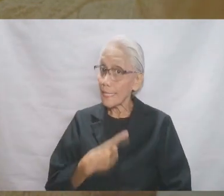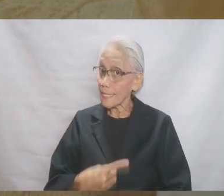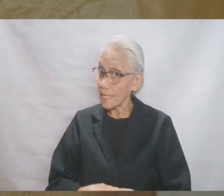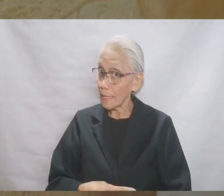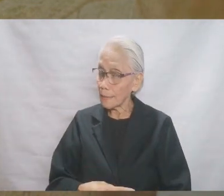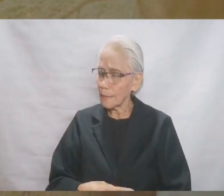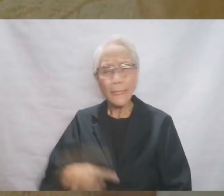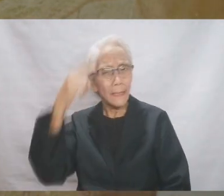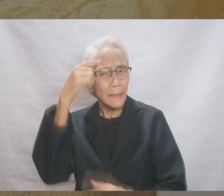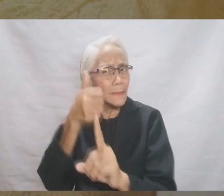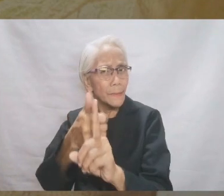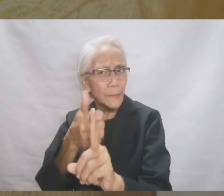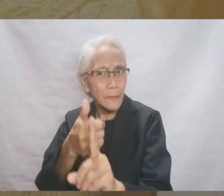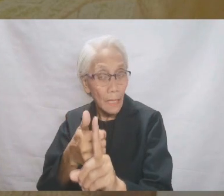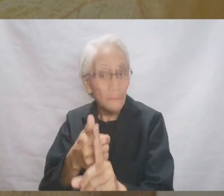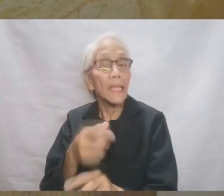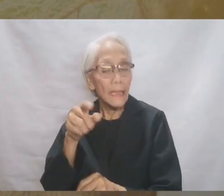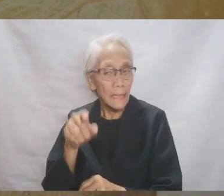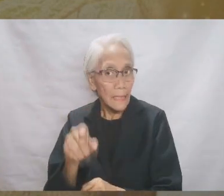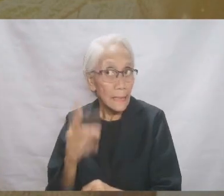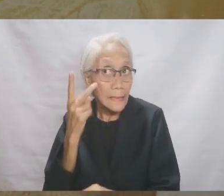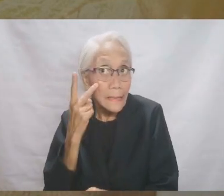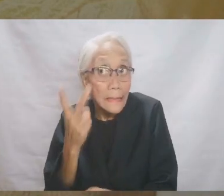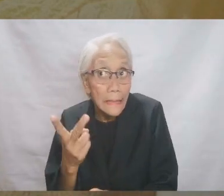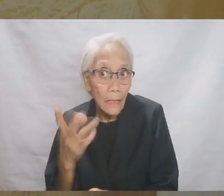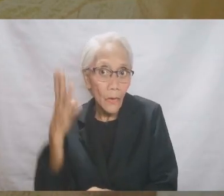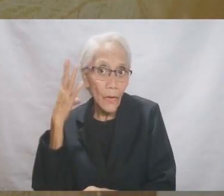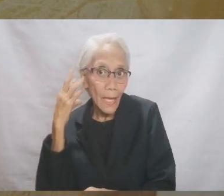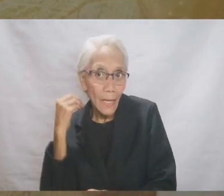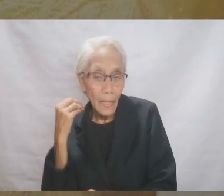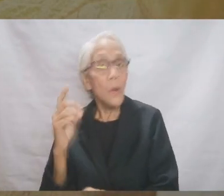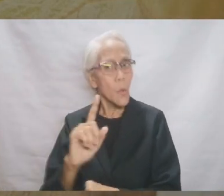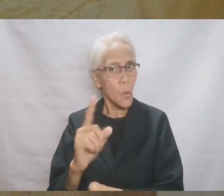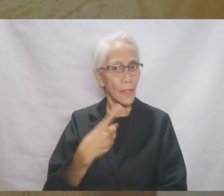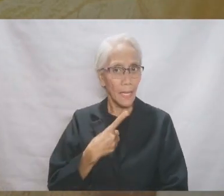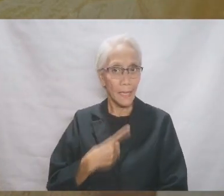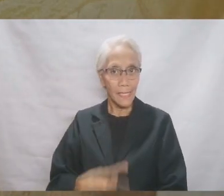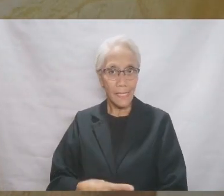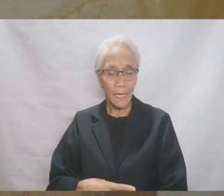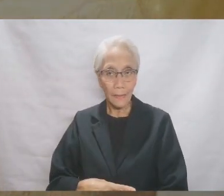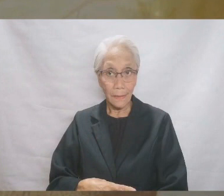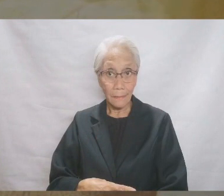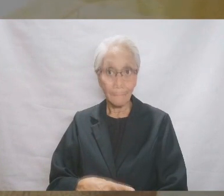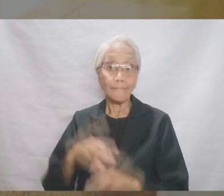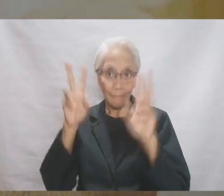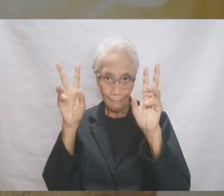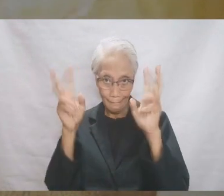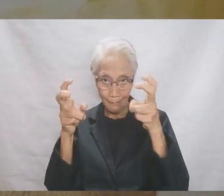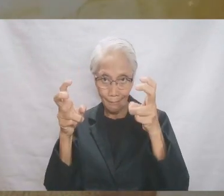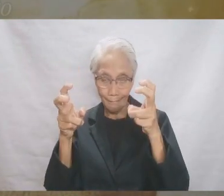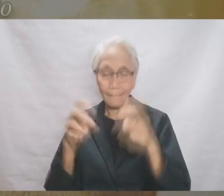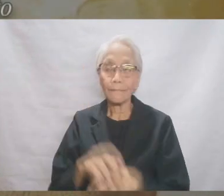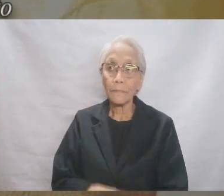desire, he convinces himself that he is seeing or hearing what he desires.